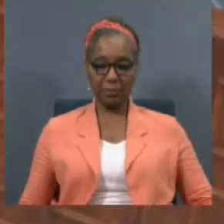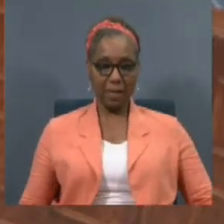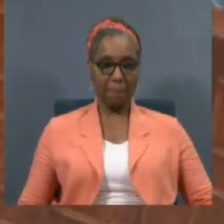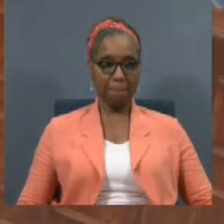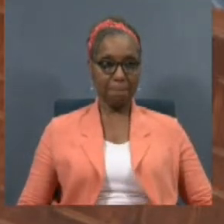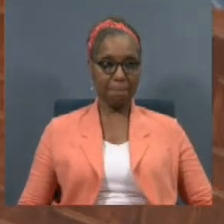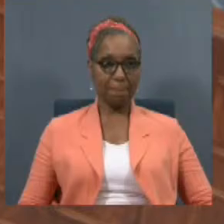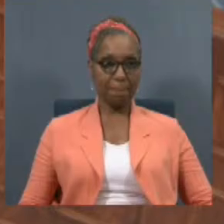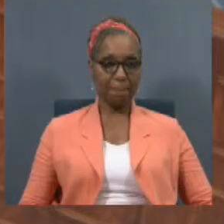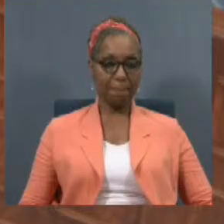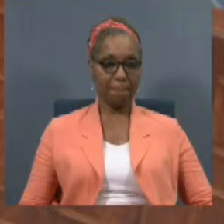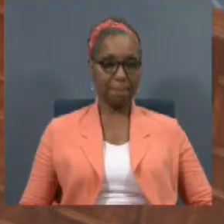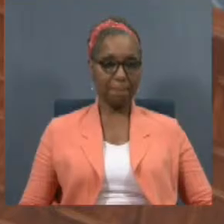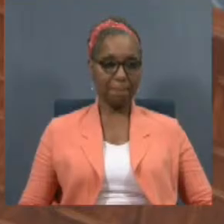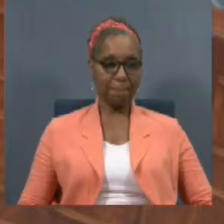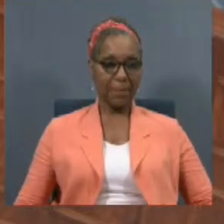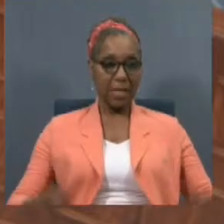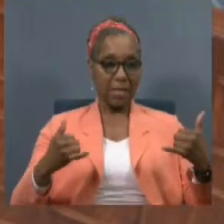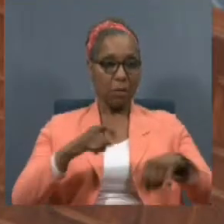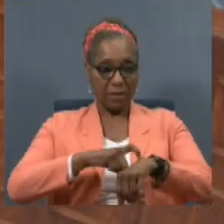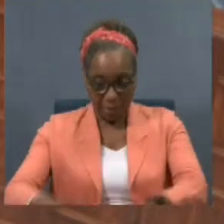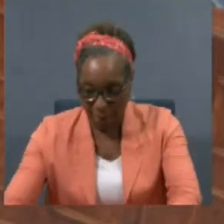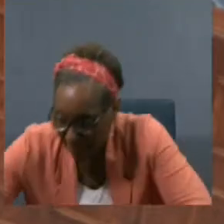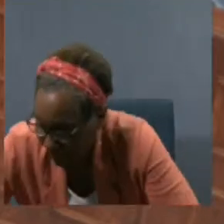All right, so at this particular time,